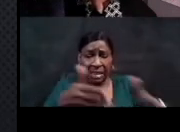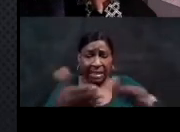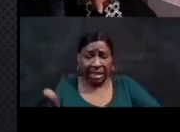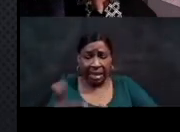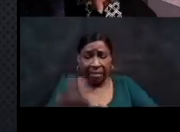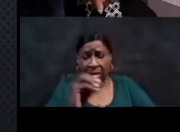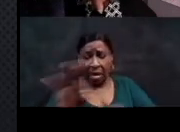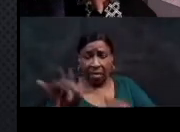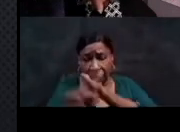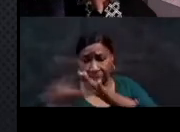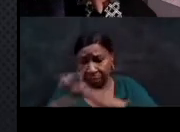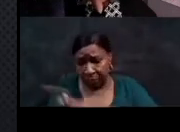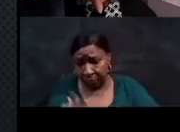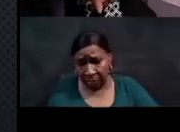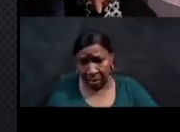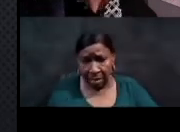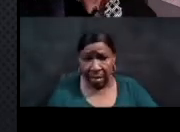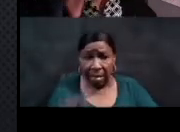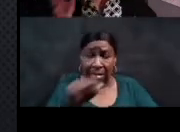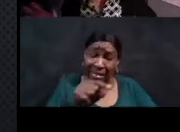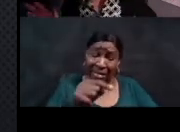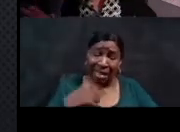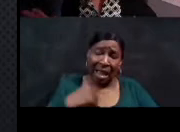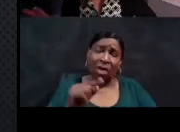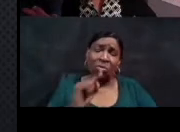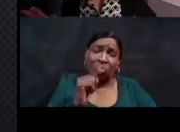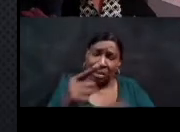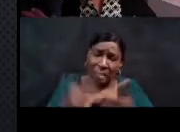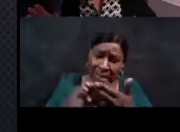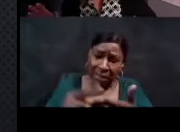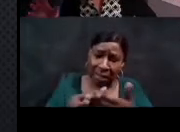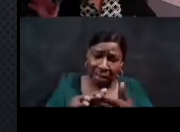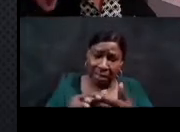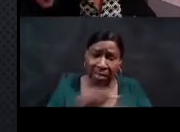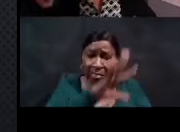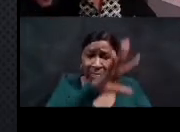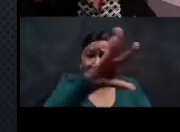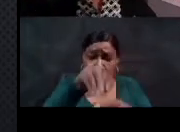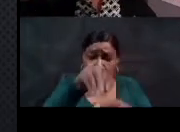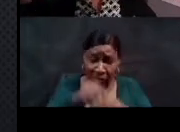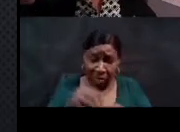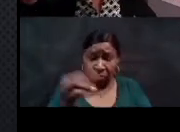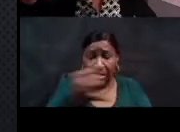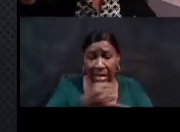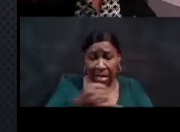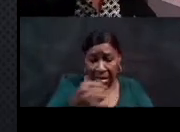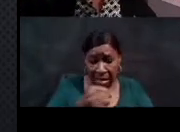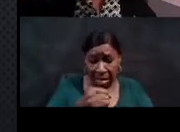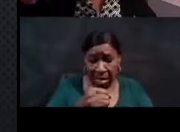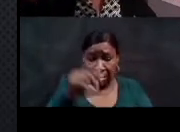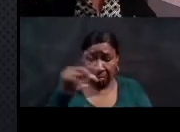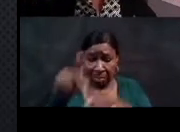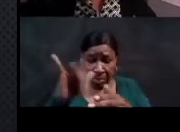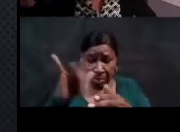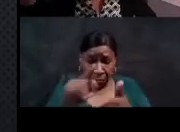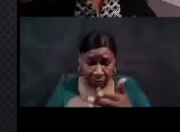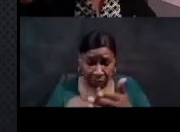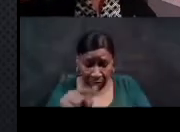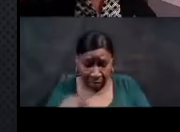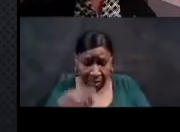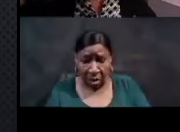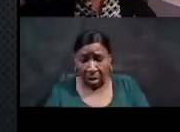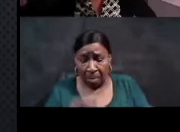book, I really argue that engaging island studies scholars, that we move islands from the kind of